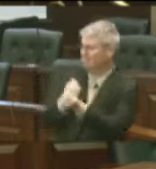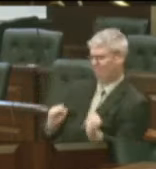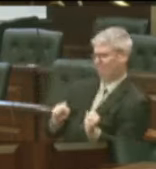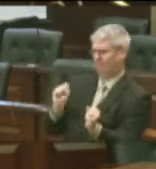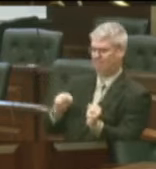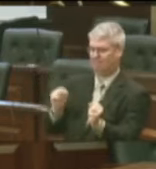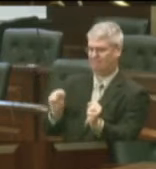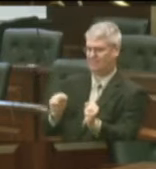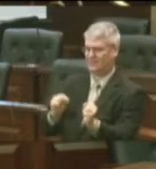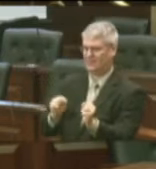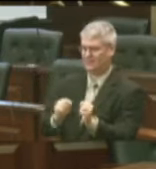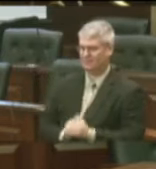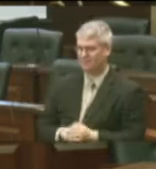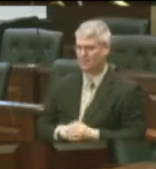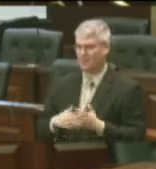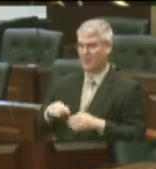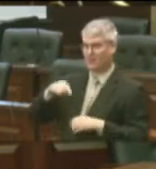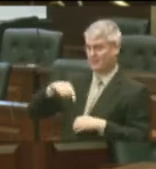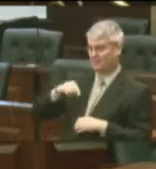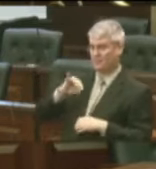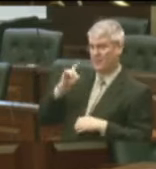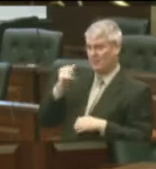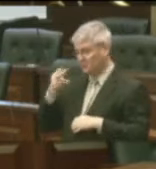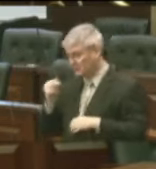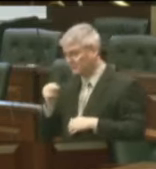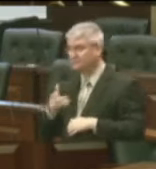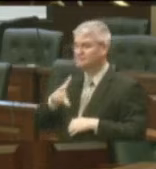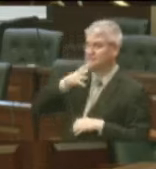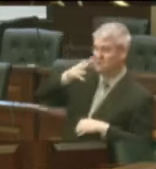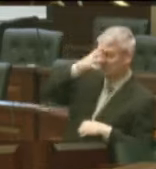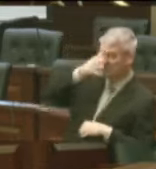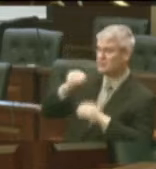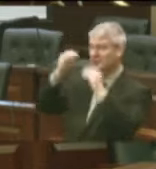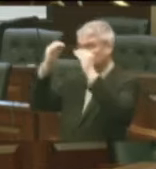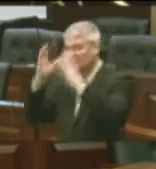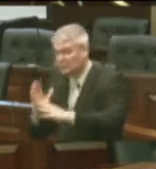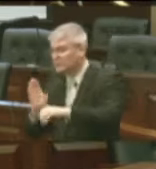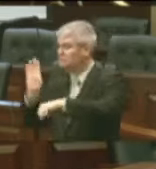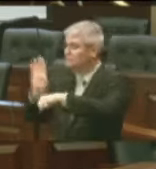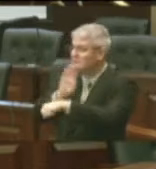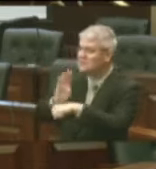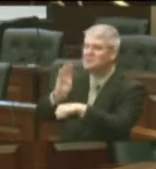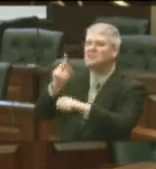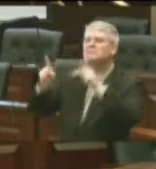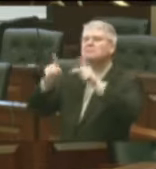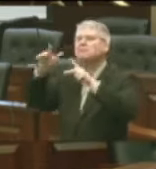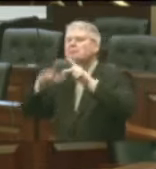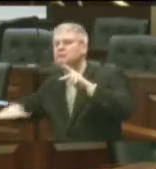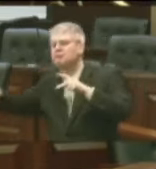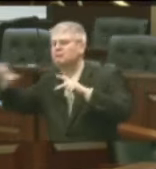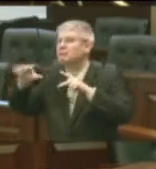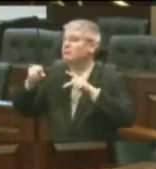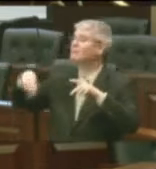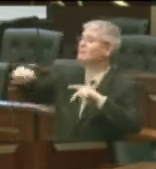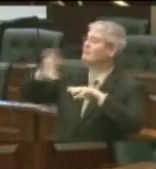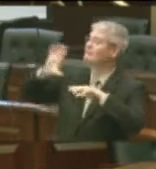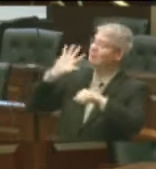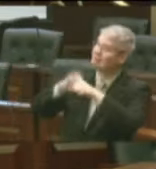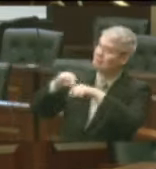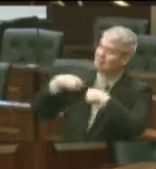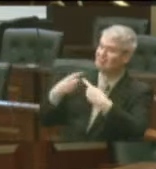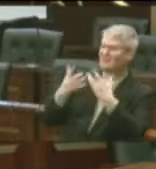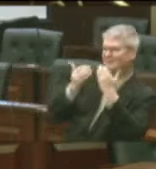our dedicated educators, the business community, and each and every individual for helping to position Idaho to